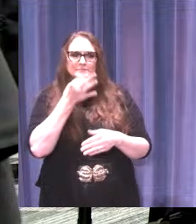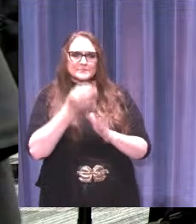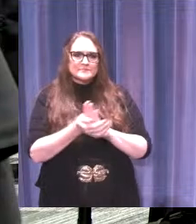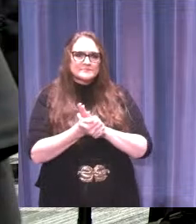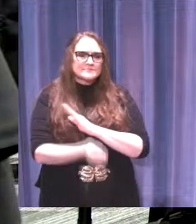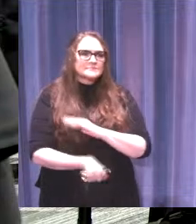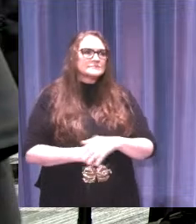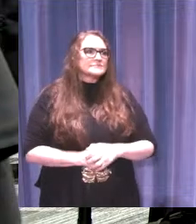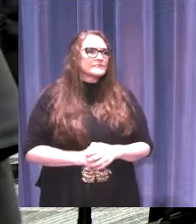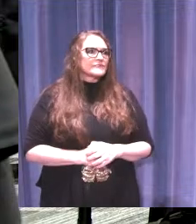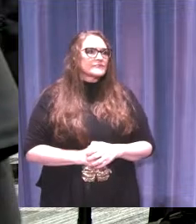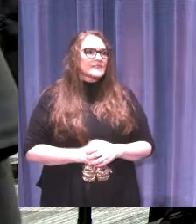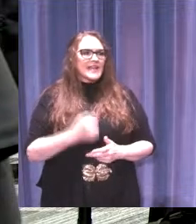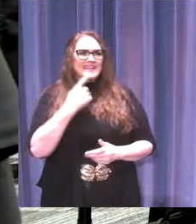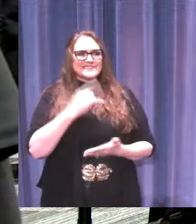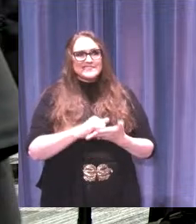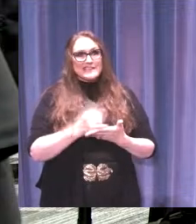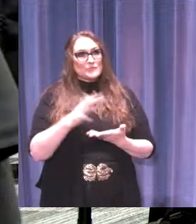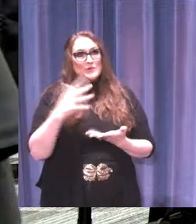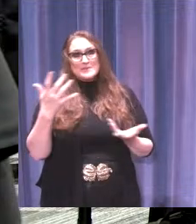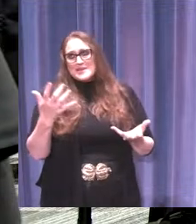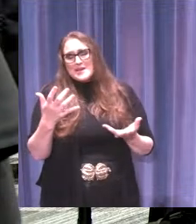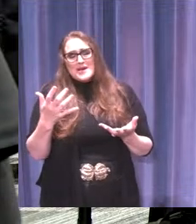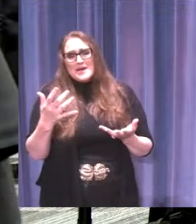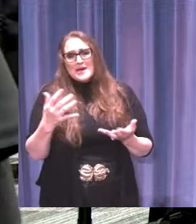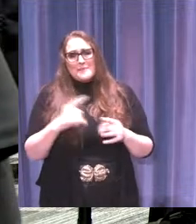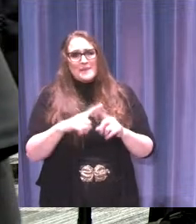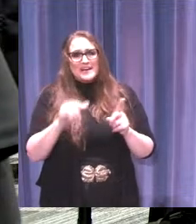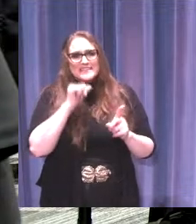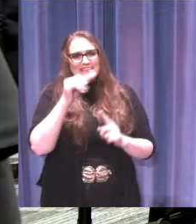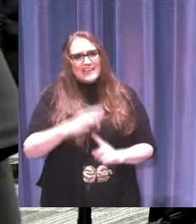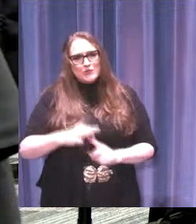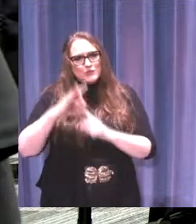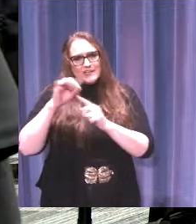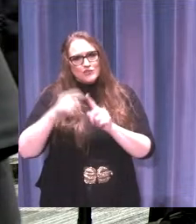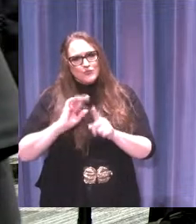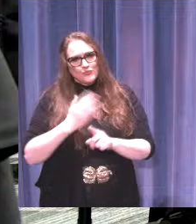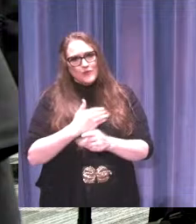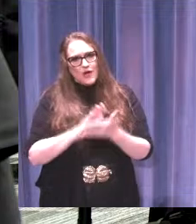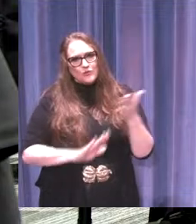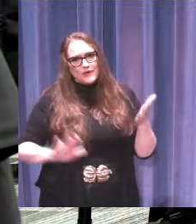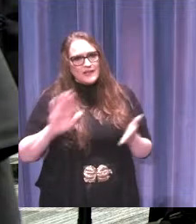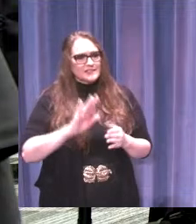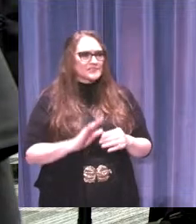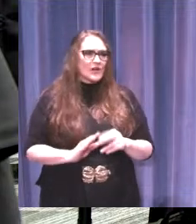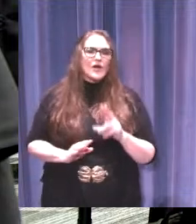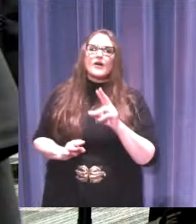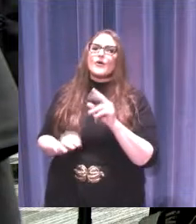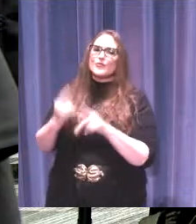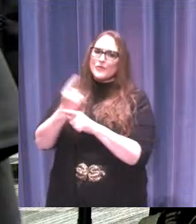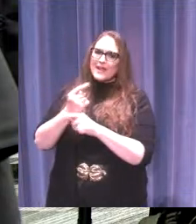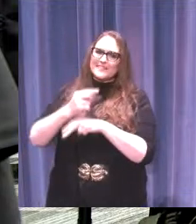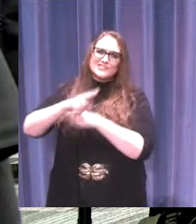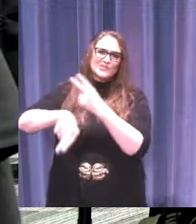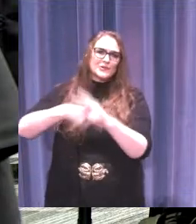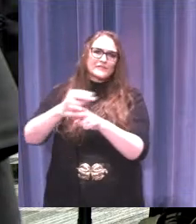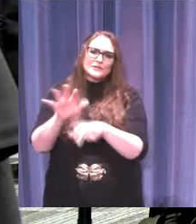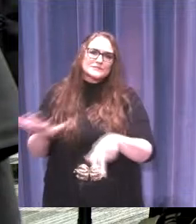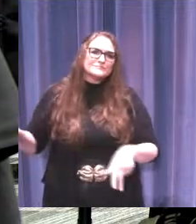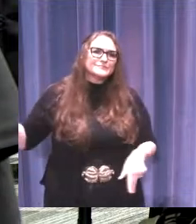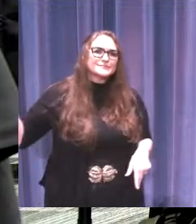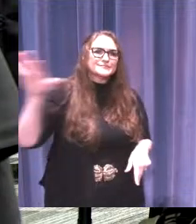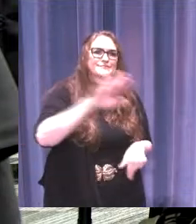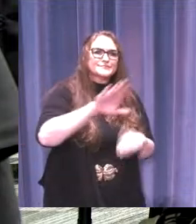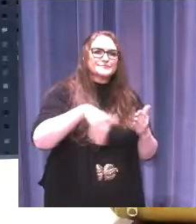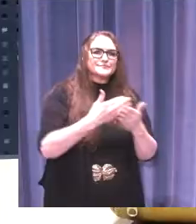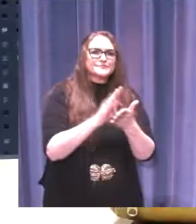those things are all pretty much, but it's not unique to our college. It's pretty universal across academia. Correct.